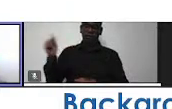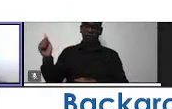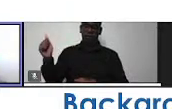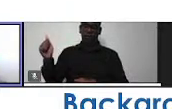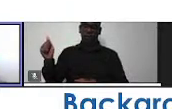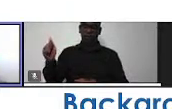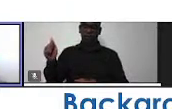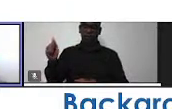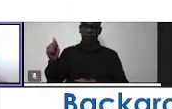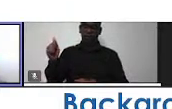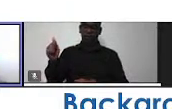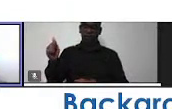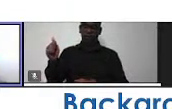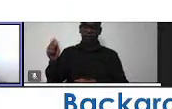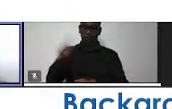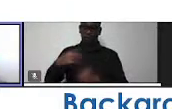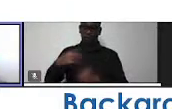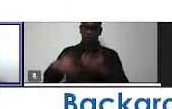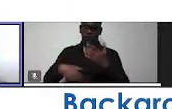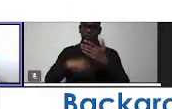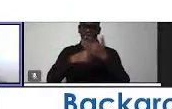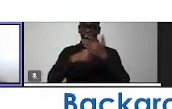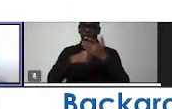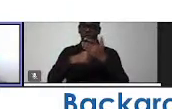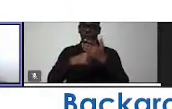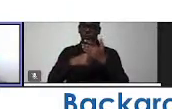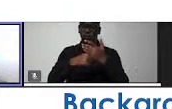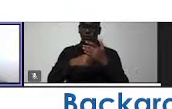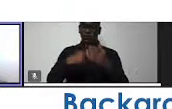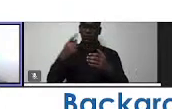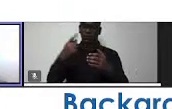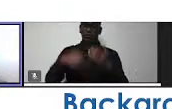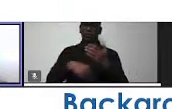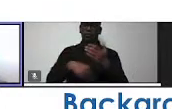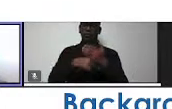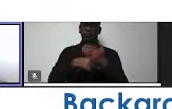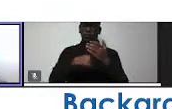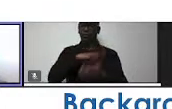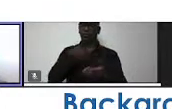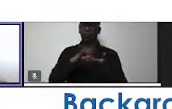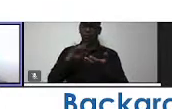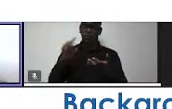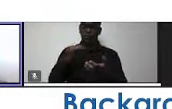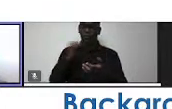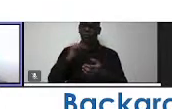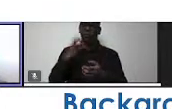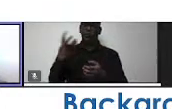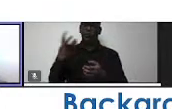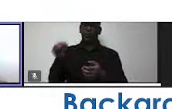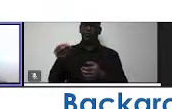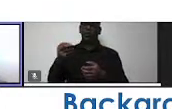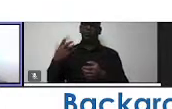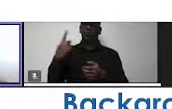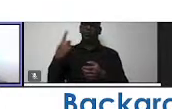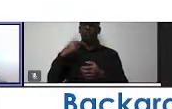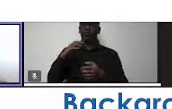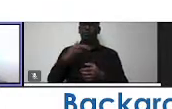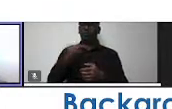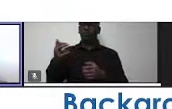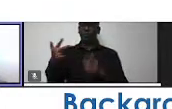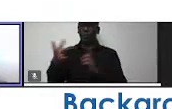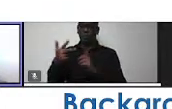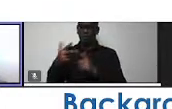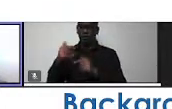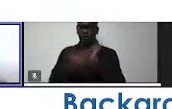eligibility, and it includes apparel preferences but exclude fabric actually from the third country. But of